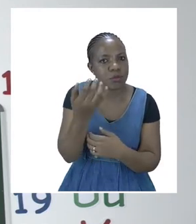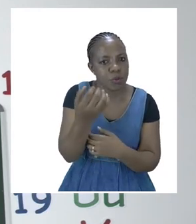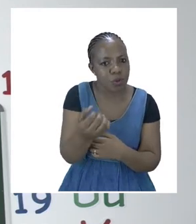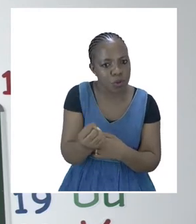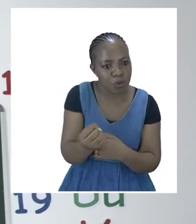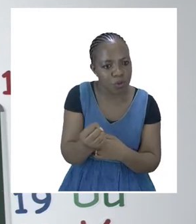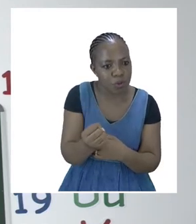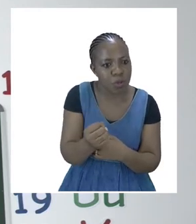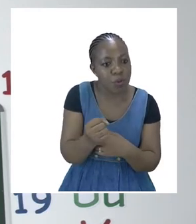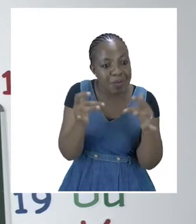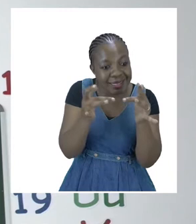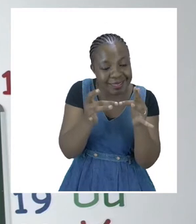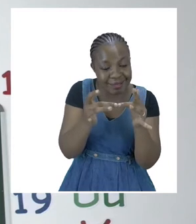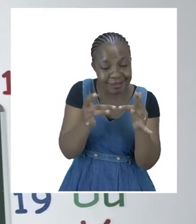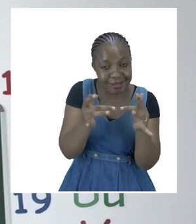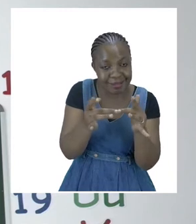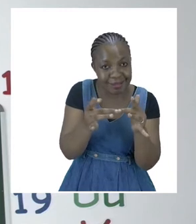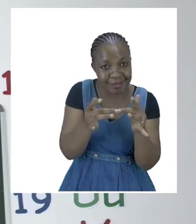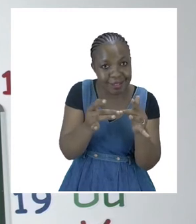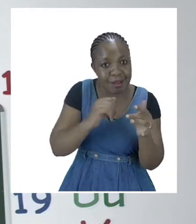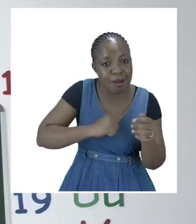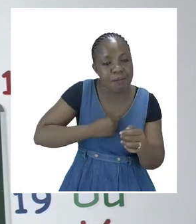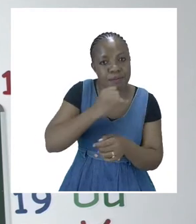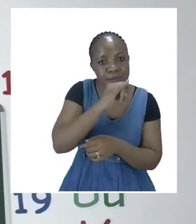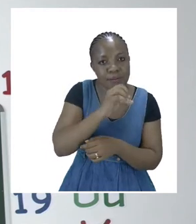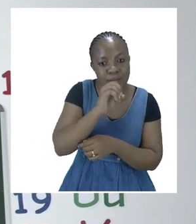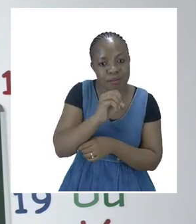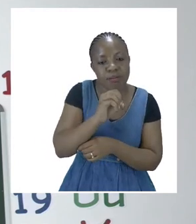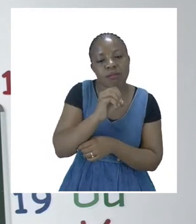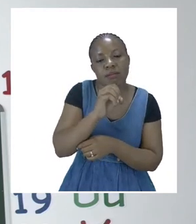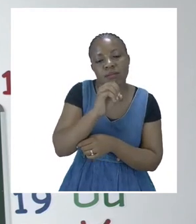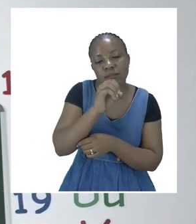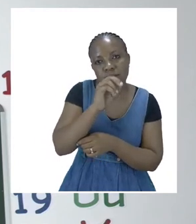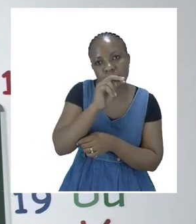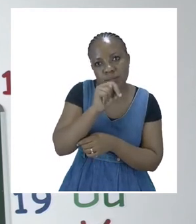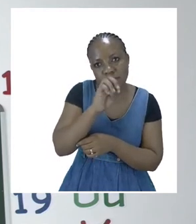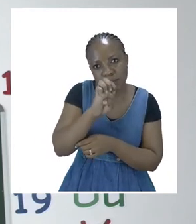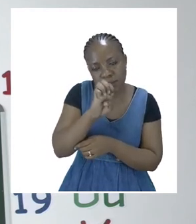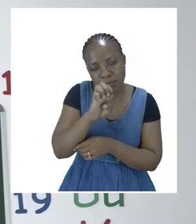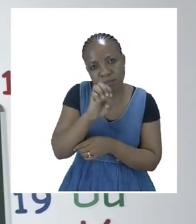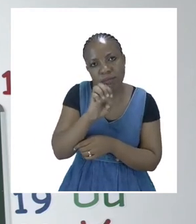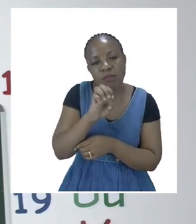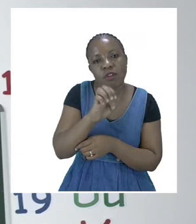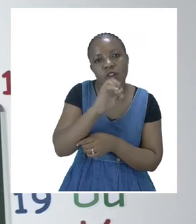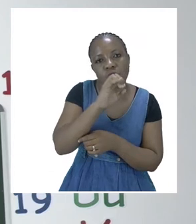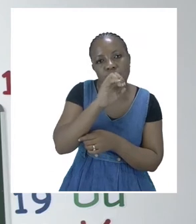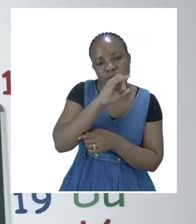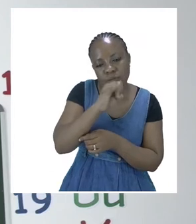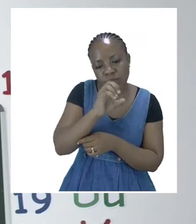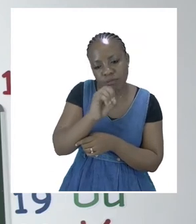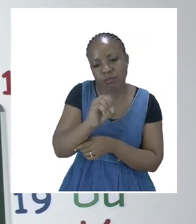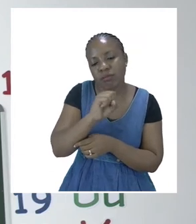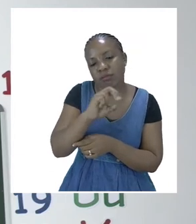our online platforms, MyZone and Zoshi Facebook pages, and in addition,